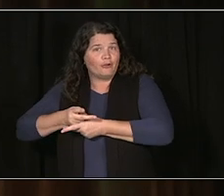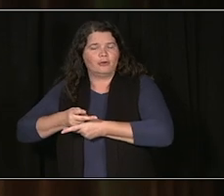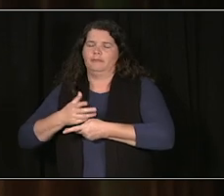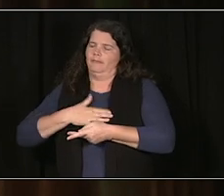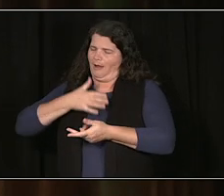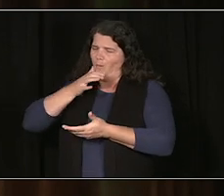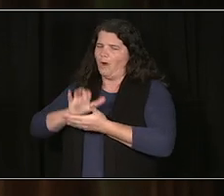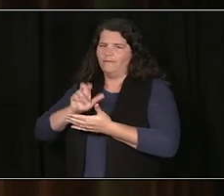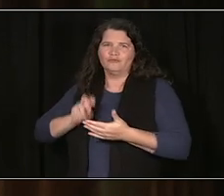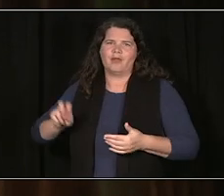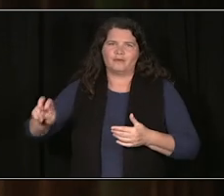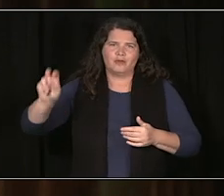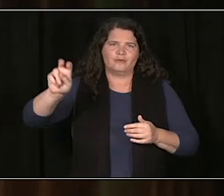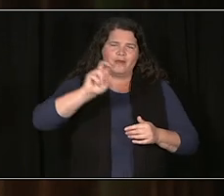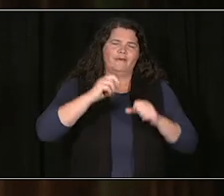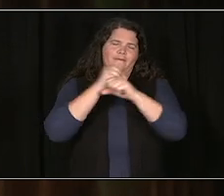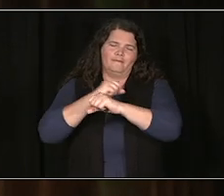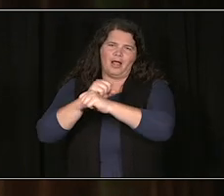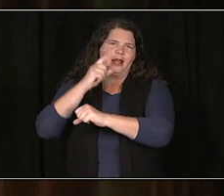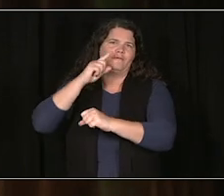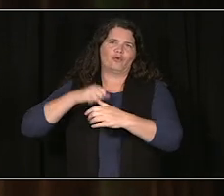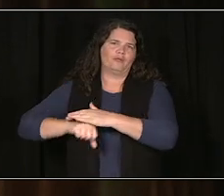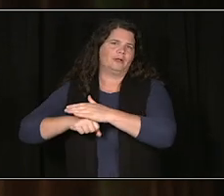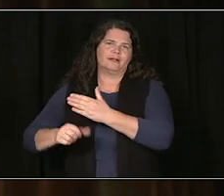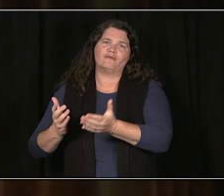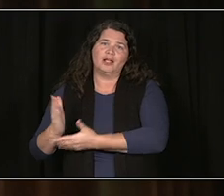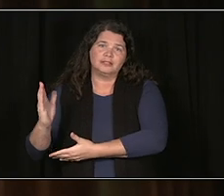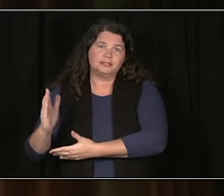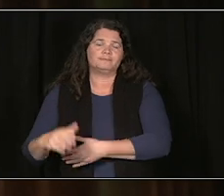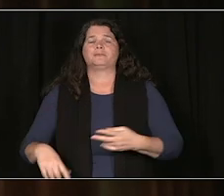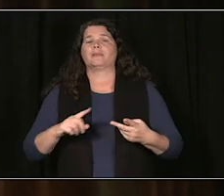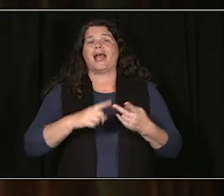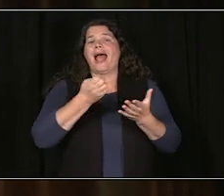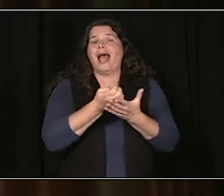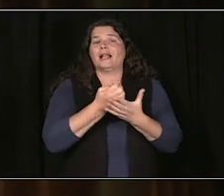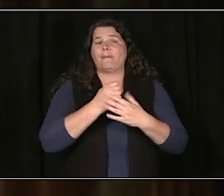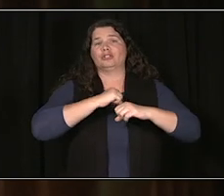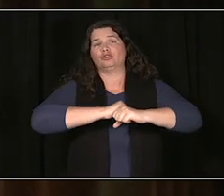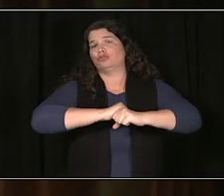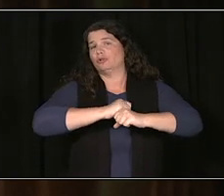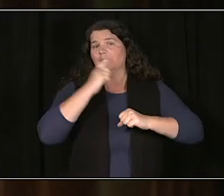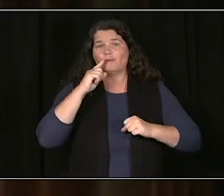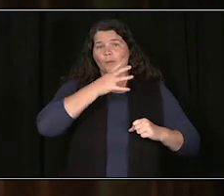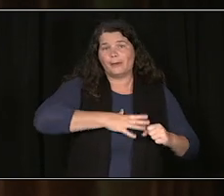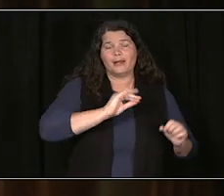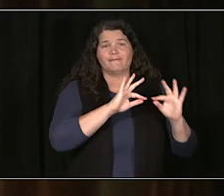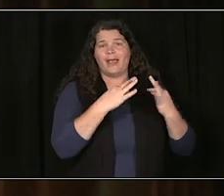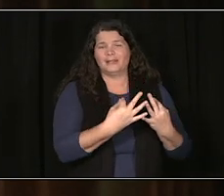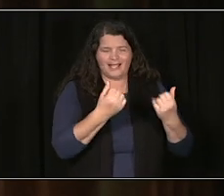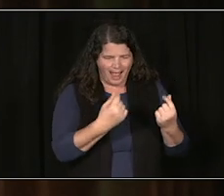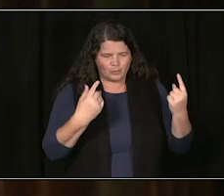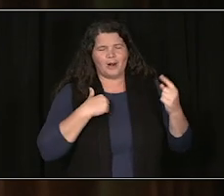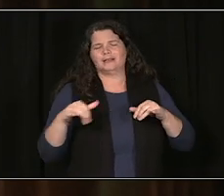traveling all around the country fighting for. Economic security for women and families, so everyone has the same opportunities to